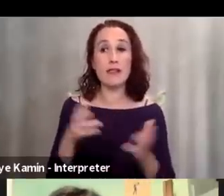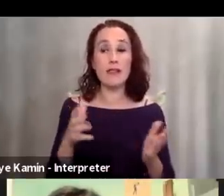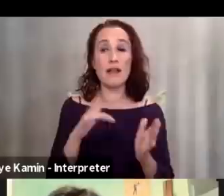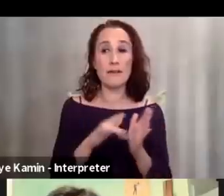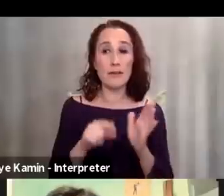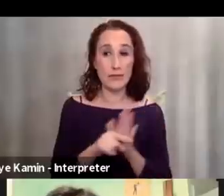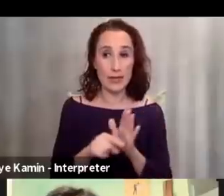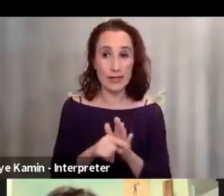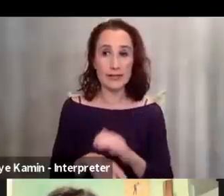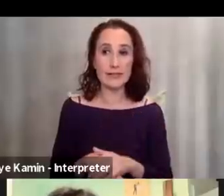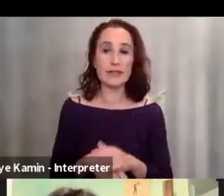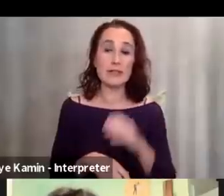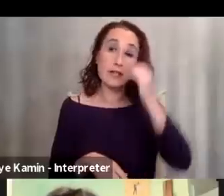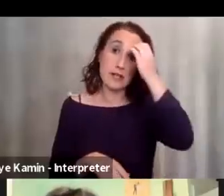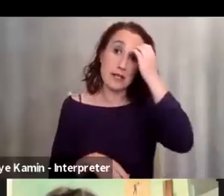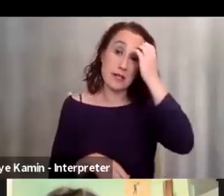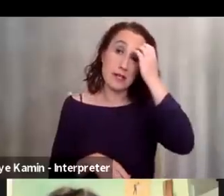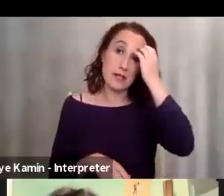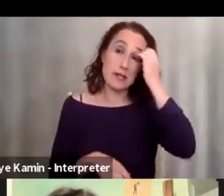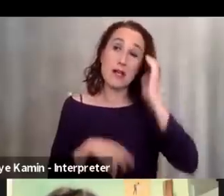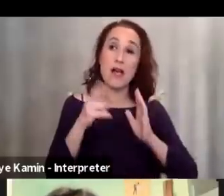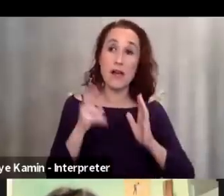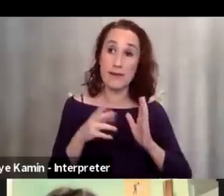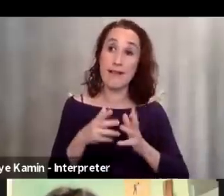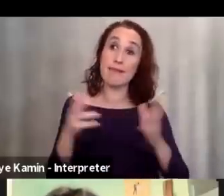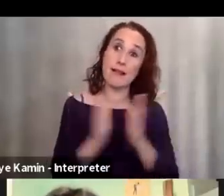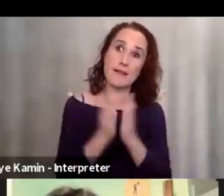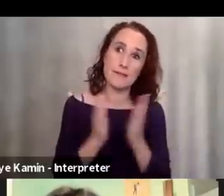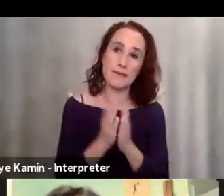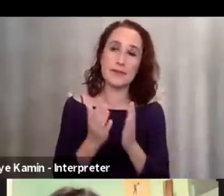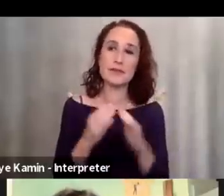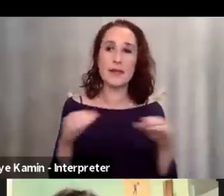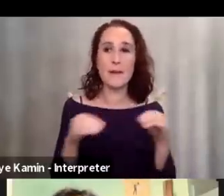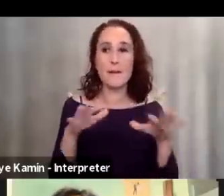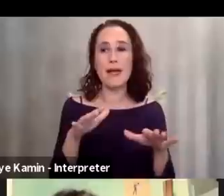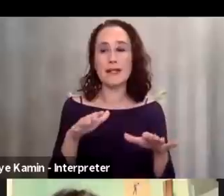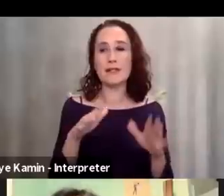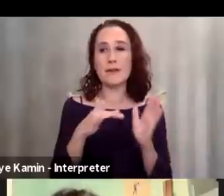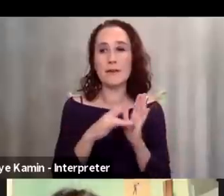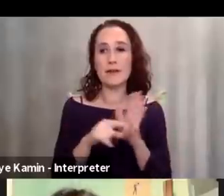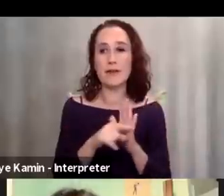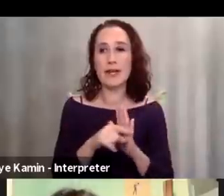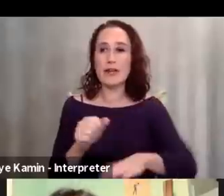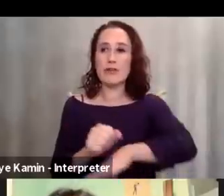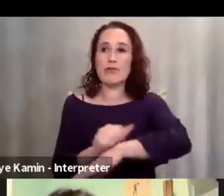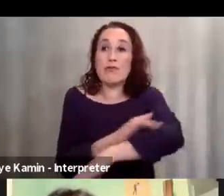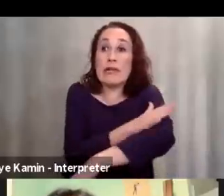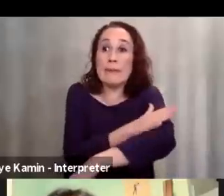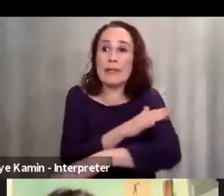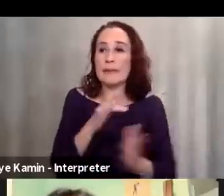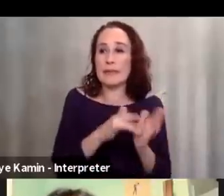grade. I read a lot of books in general, a lot of magical middle grade, a lot of creepy middle grade, but I also